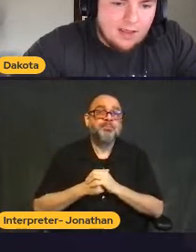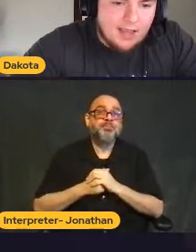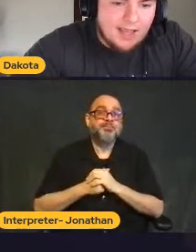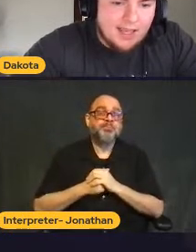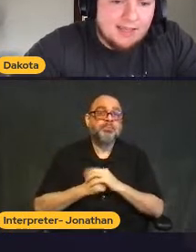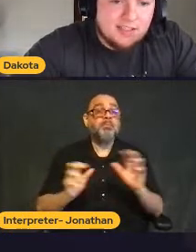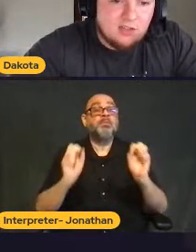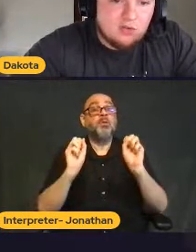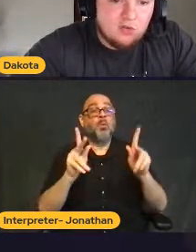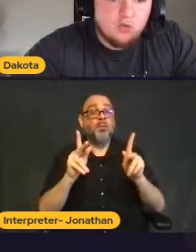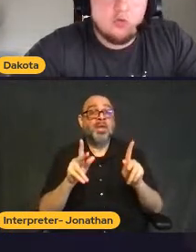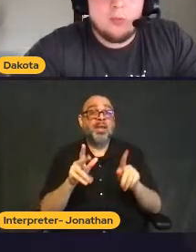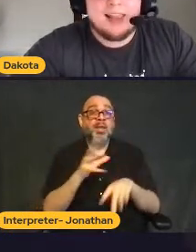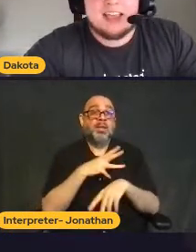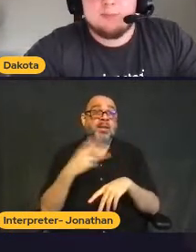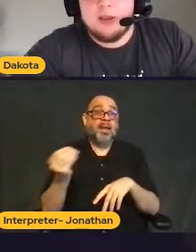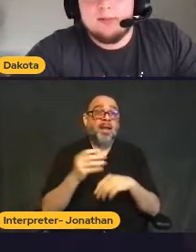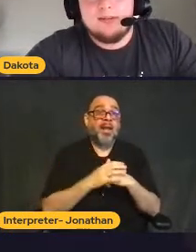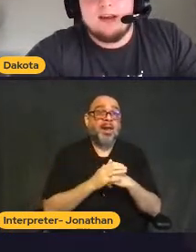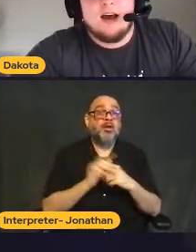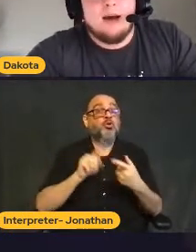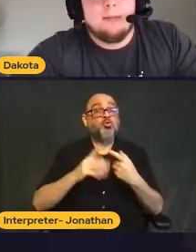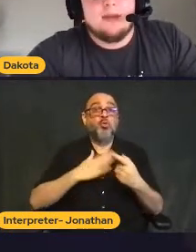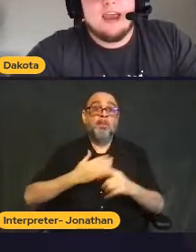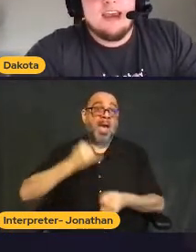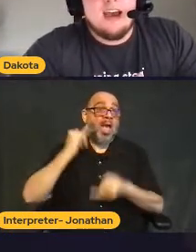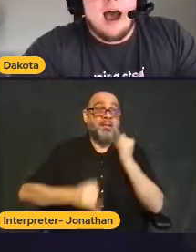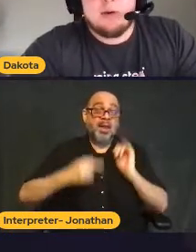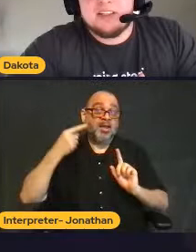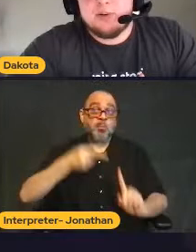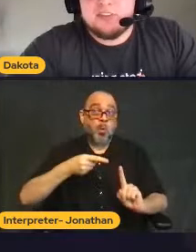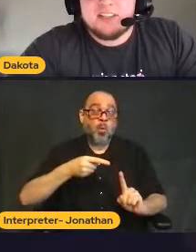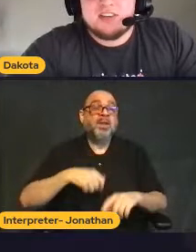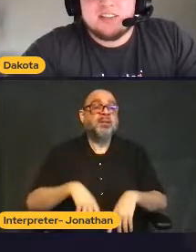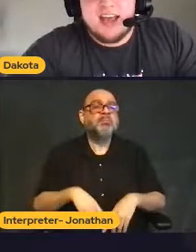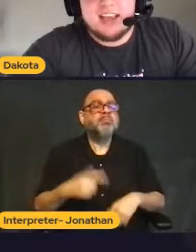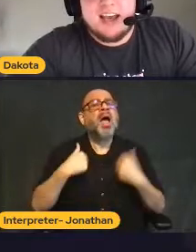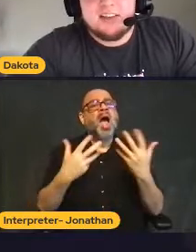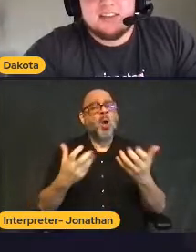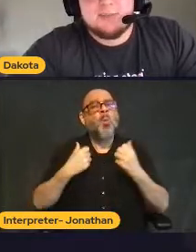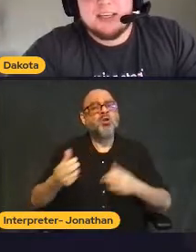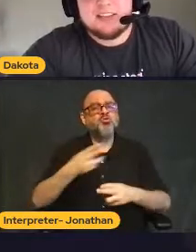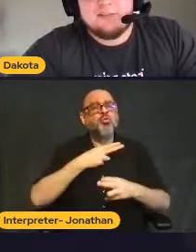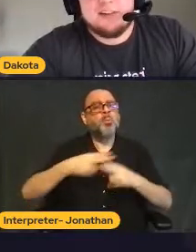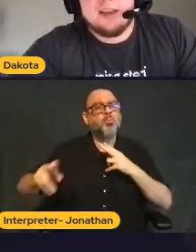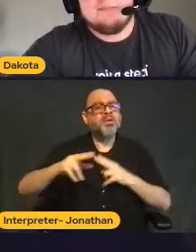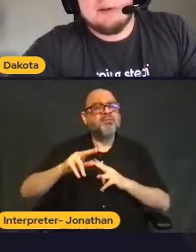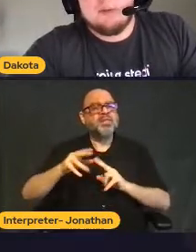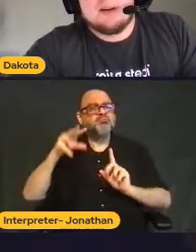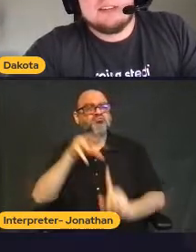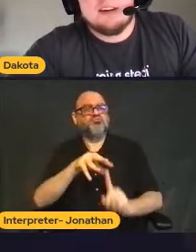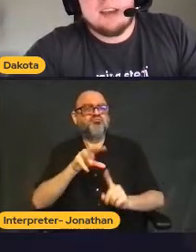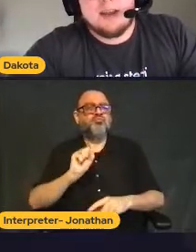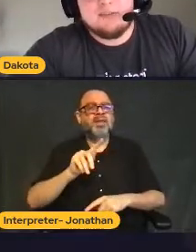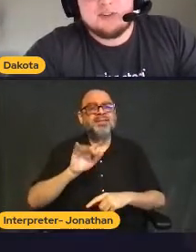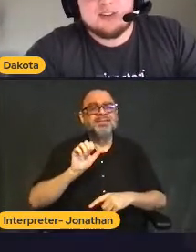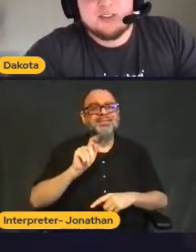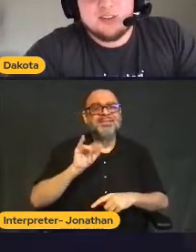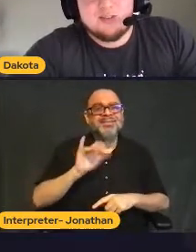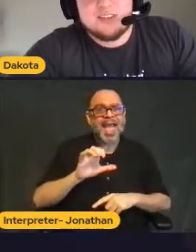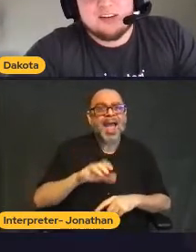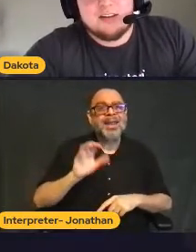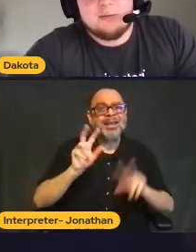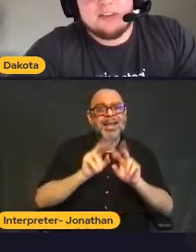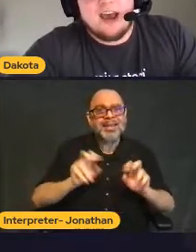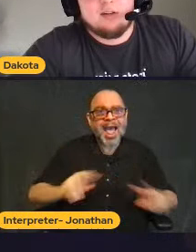Okay, and to my last point, I wanted to briefly touch on static analysis because it felt weird talking about infrastructure